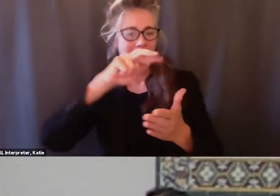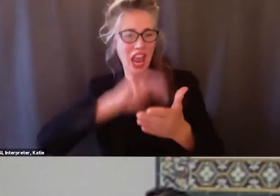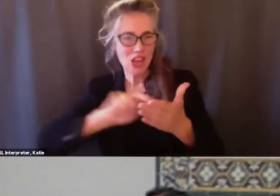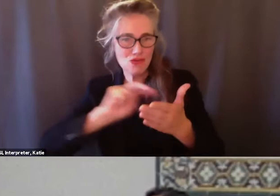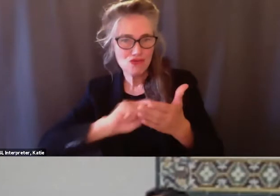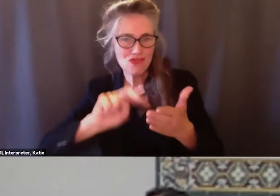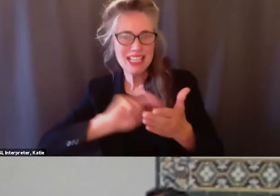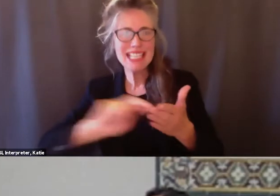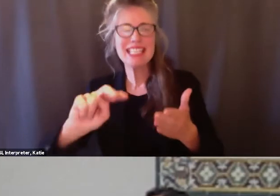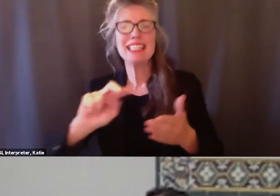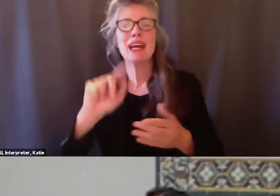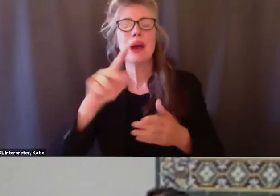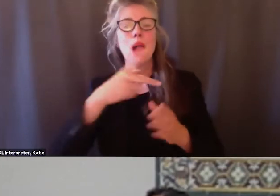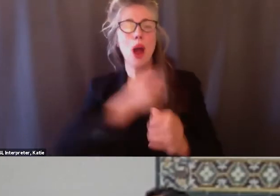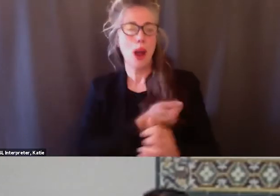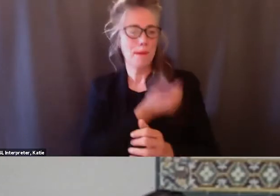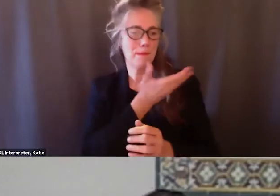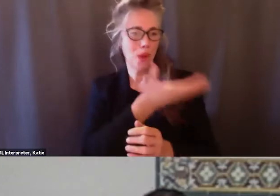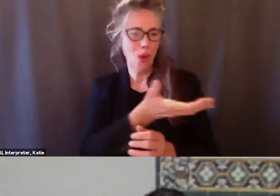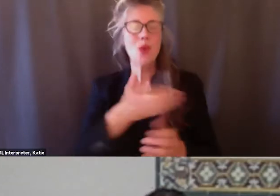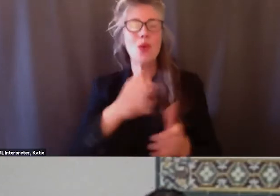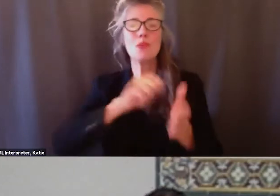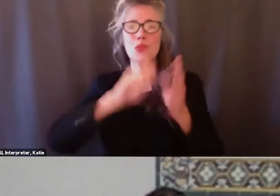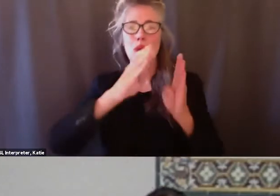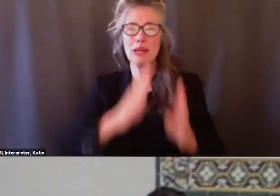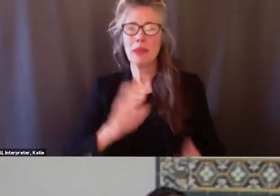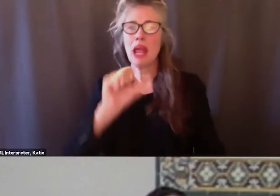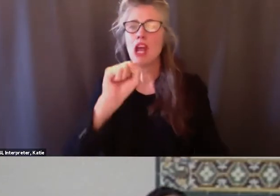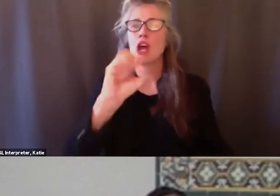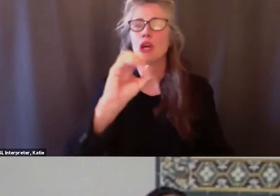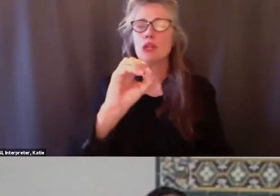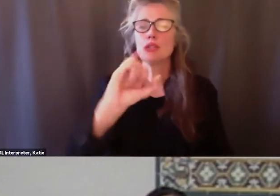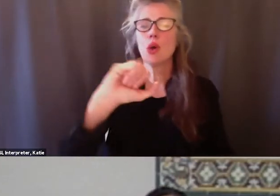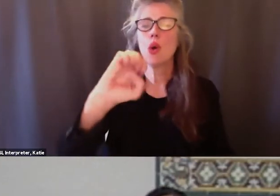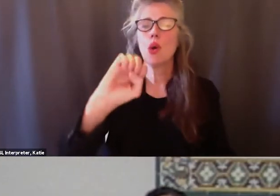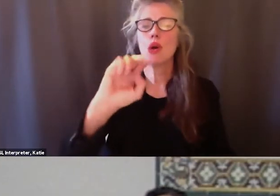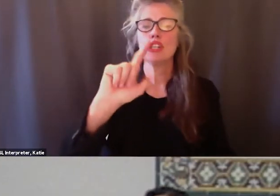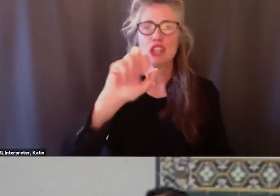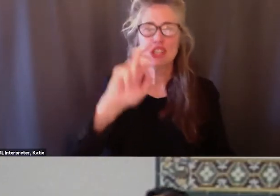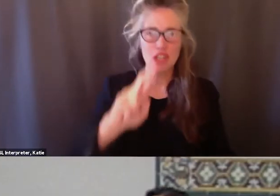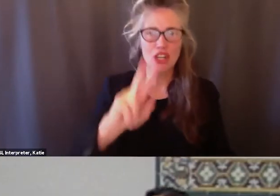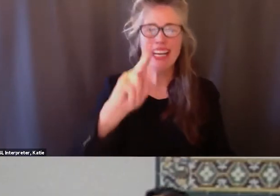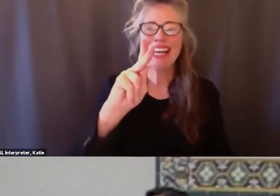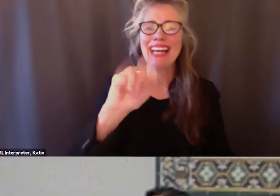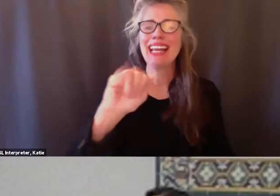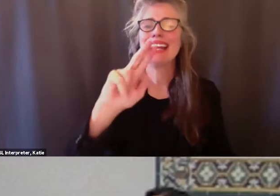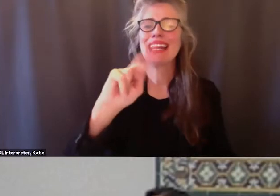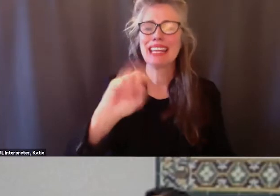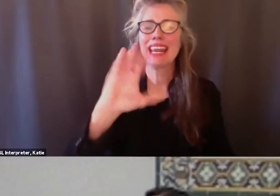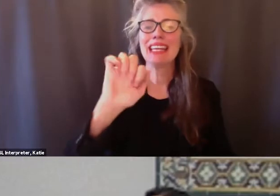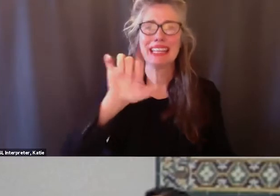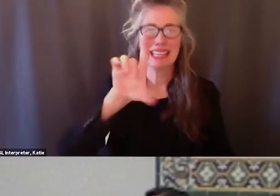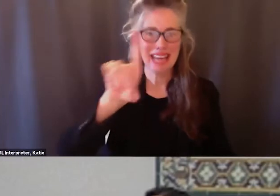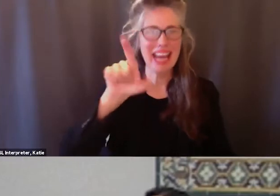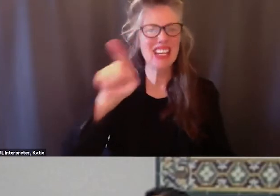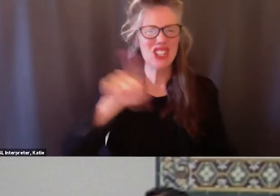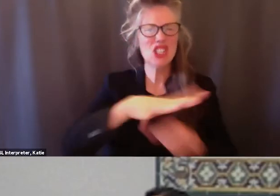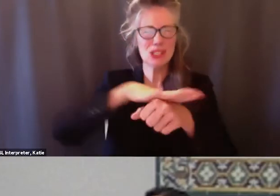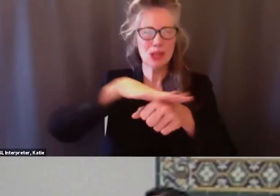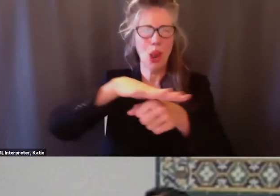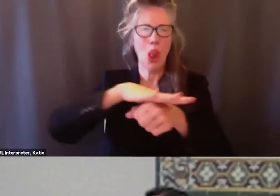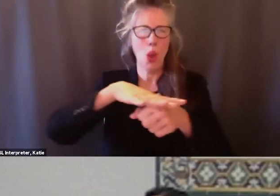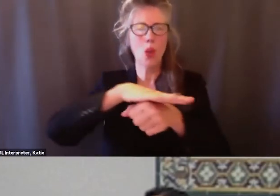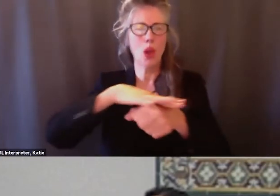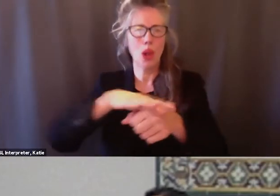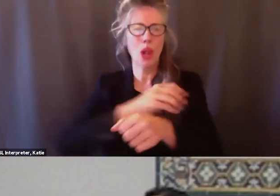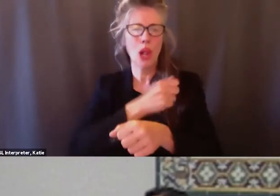laureate, Sojourner Kincaid Roll. So they had a chance to read her poem, and you can still see